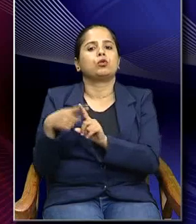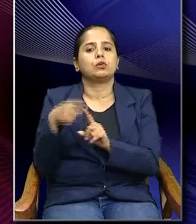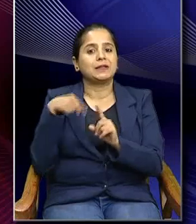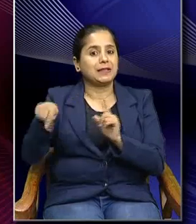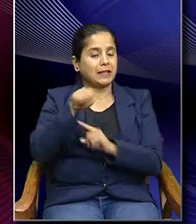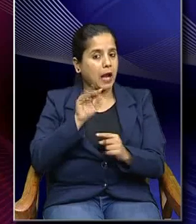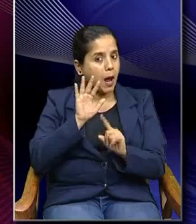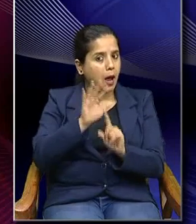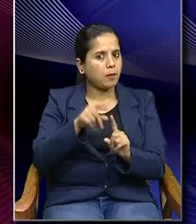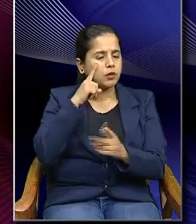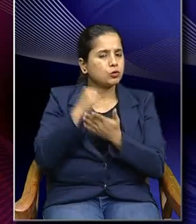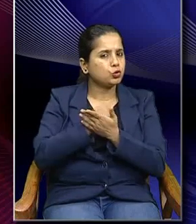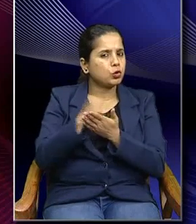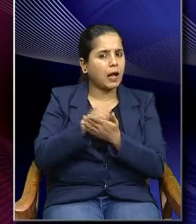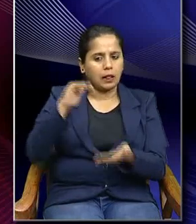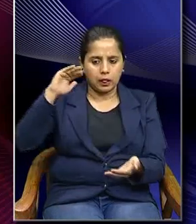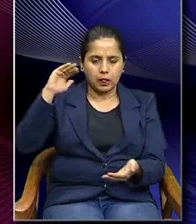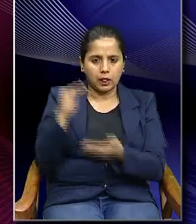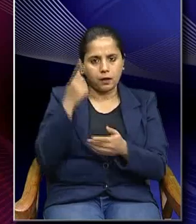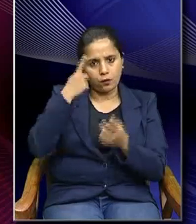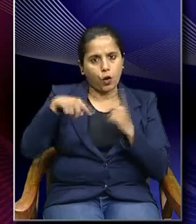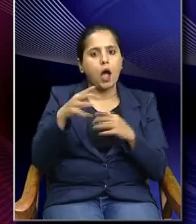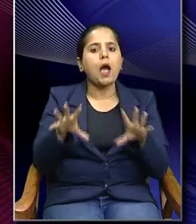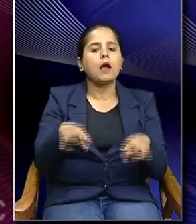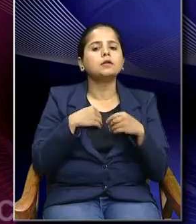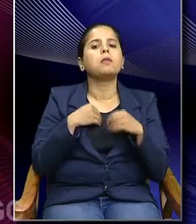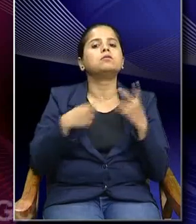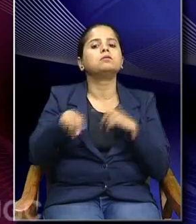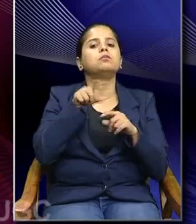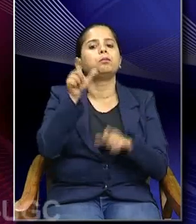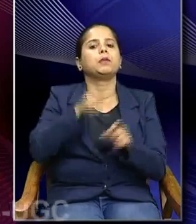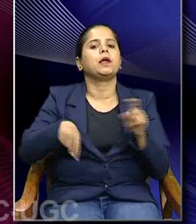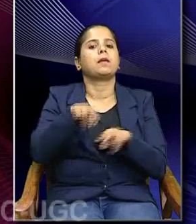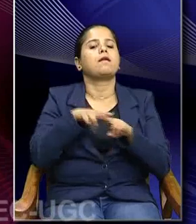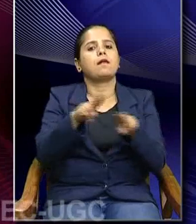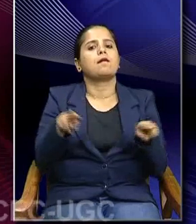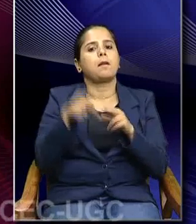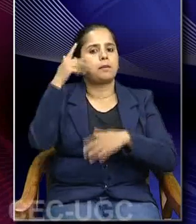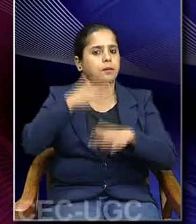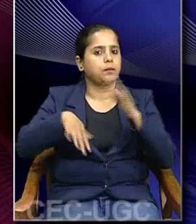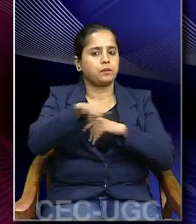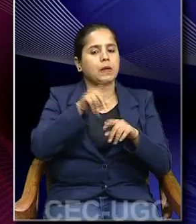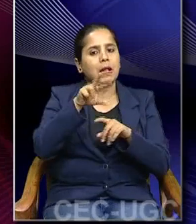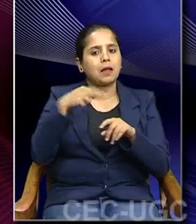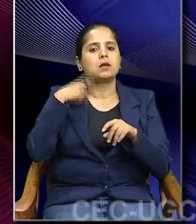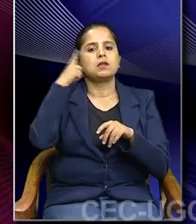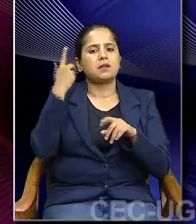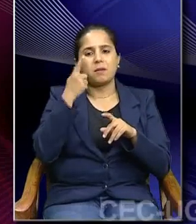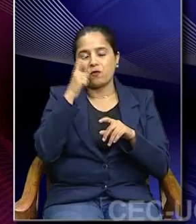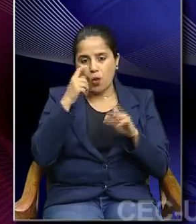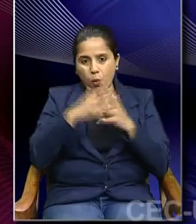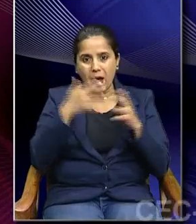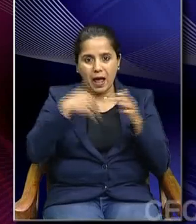approach tried to reduce the target for adoption of family planning measures such as sterilization.